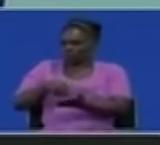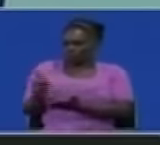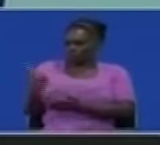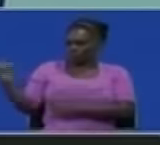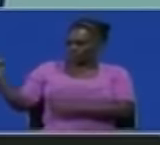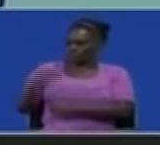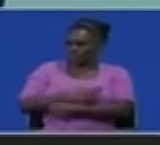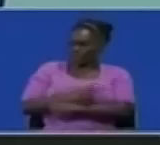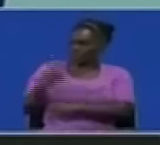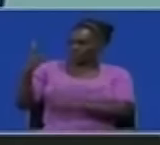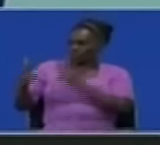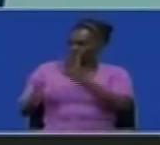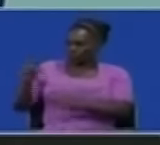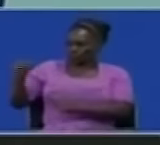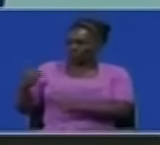day school,